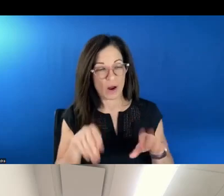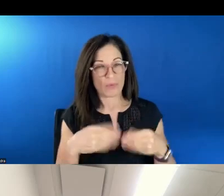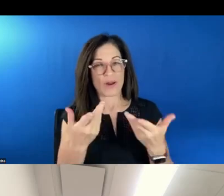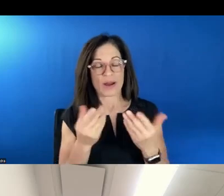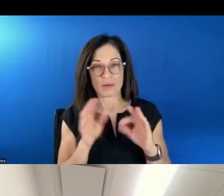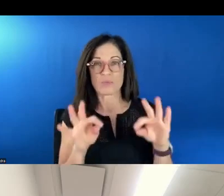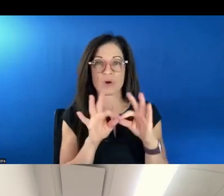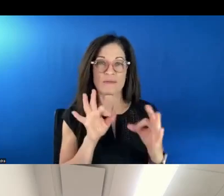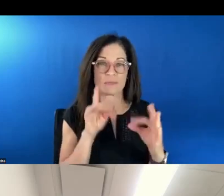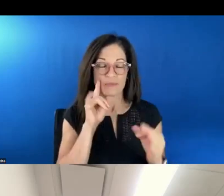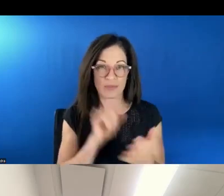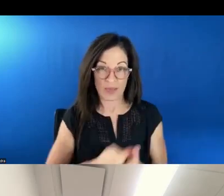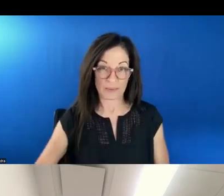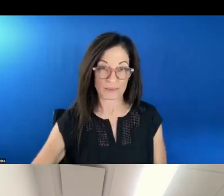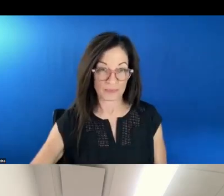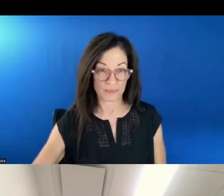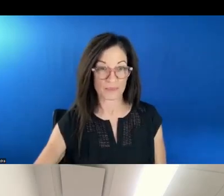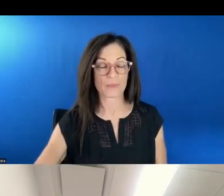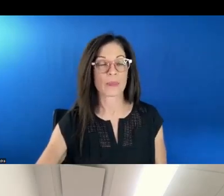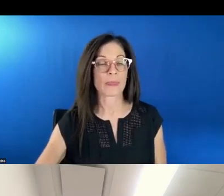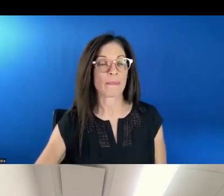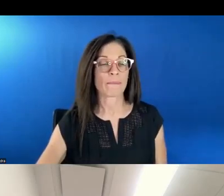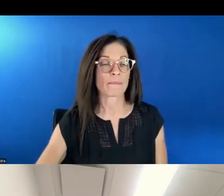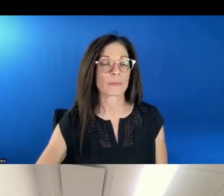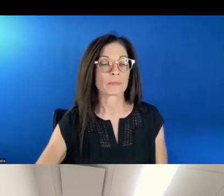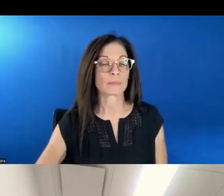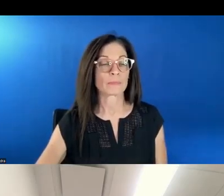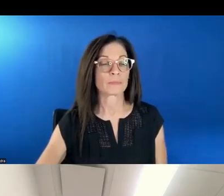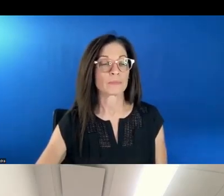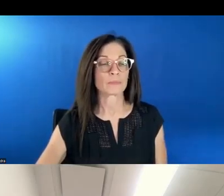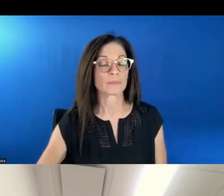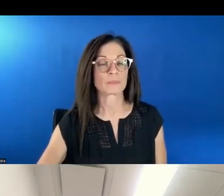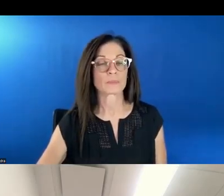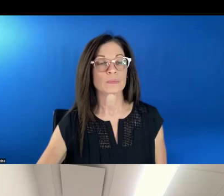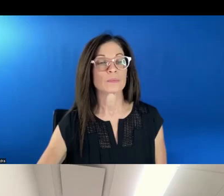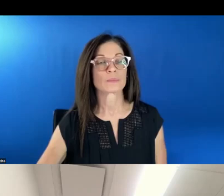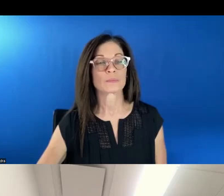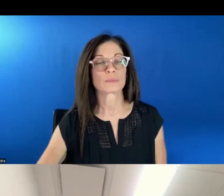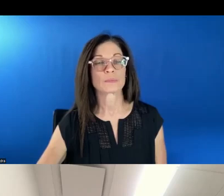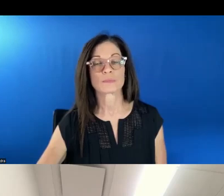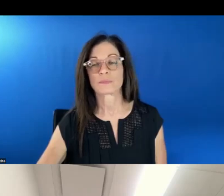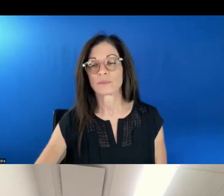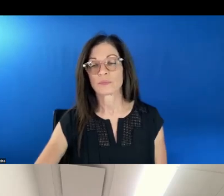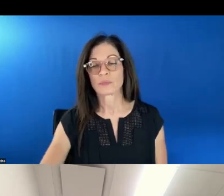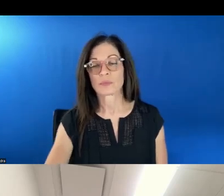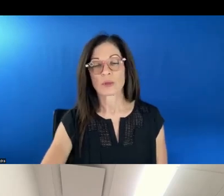that. Also, wanted to remind people that